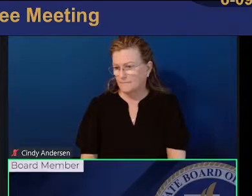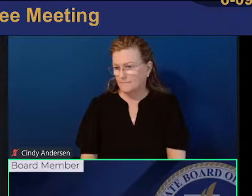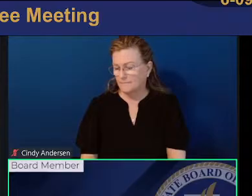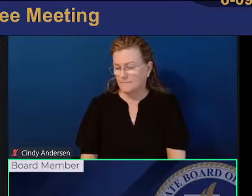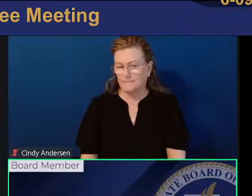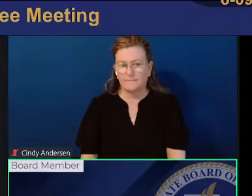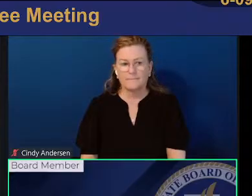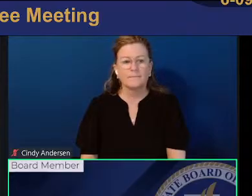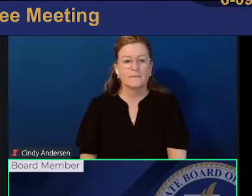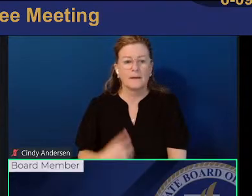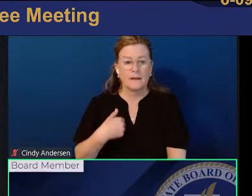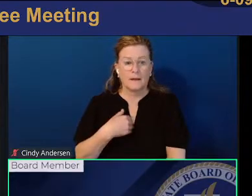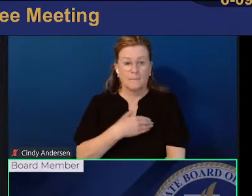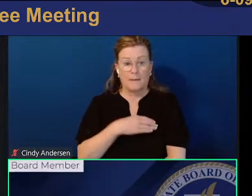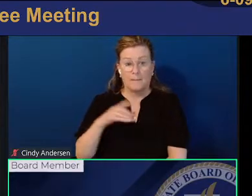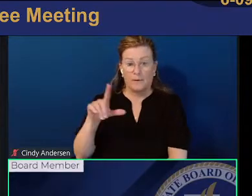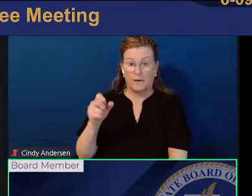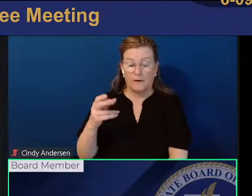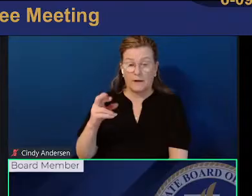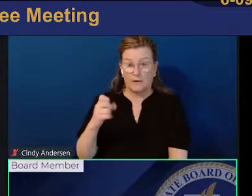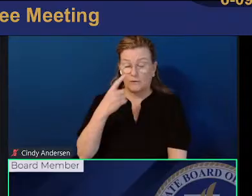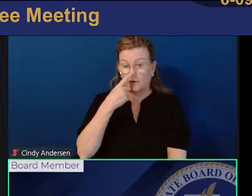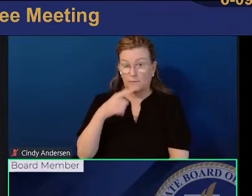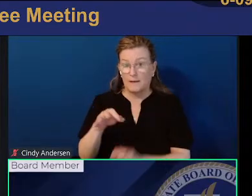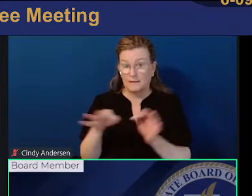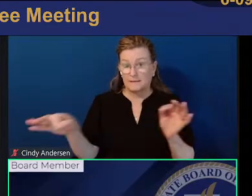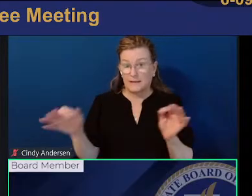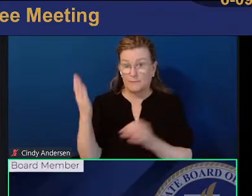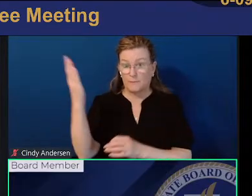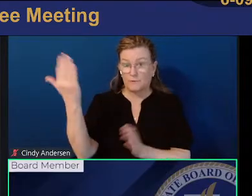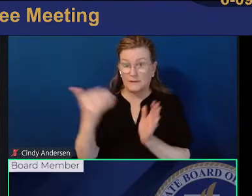All right, Member Longacre, you want to restate your motion then?